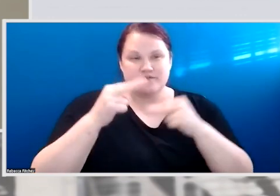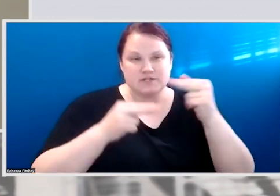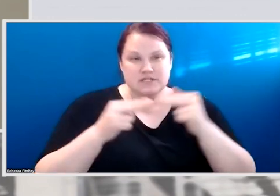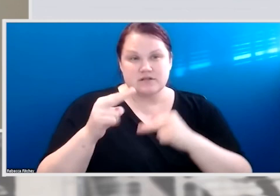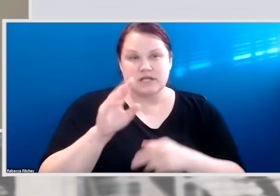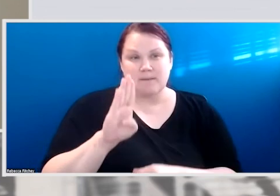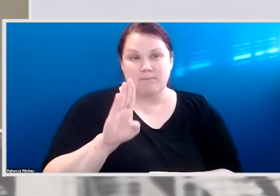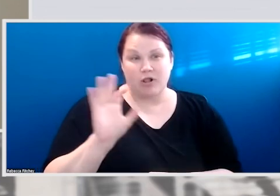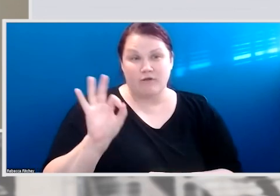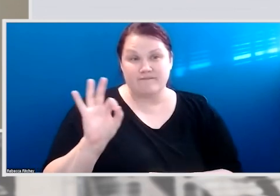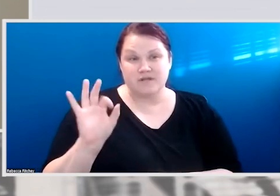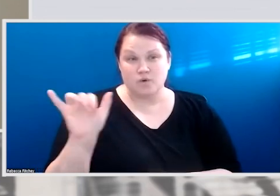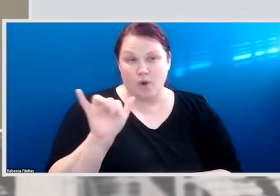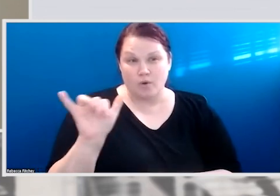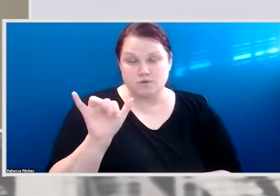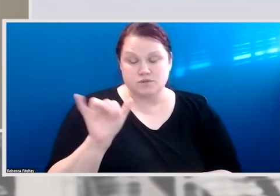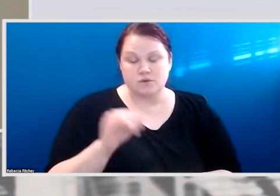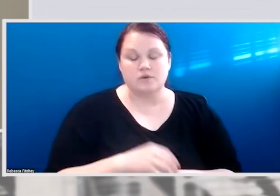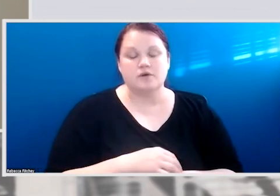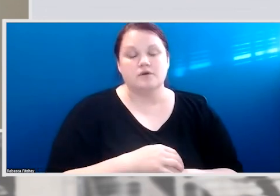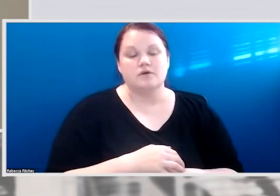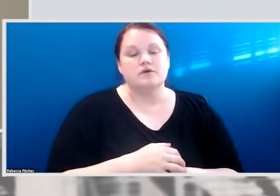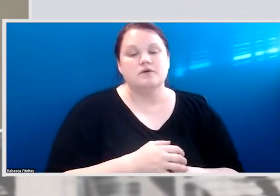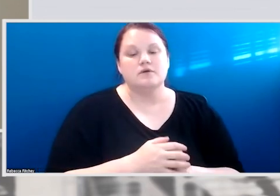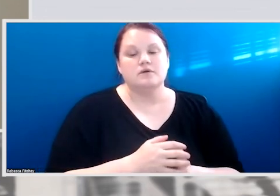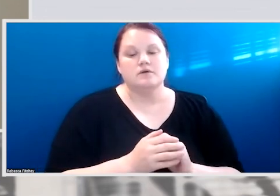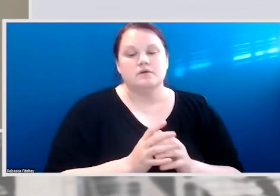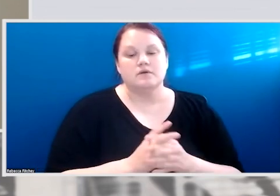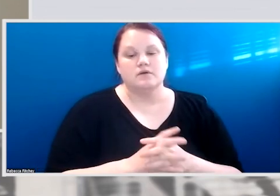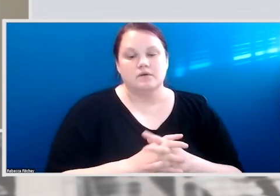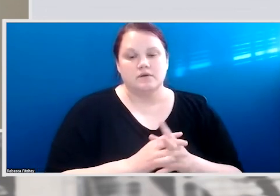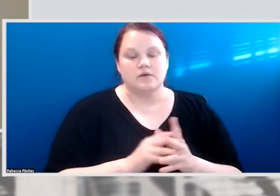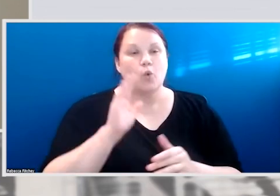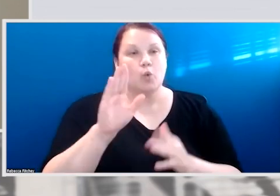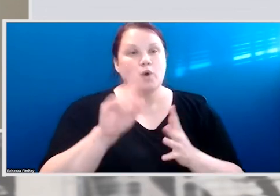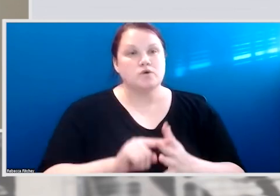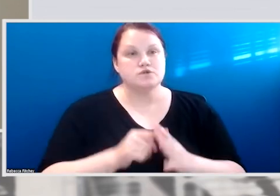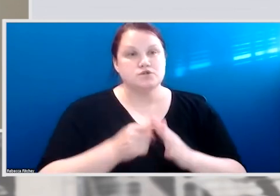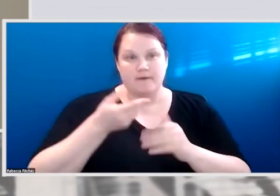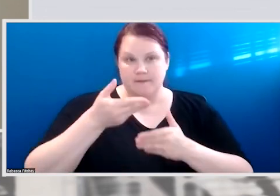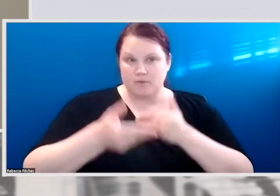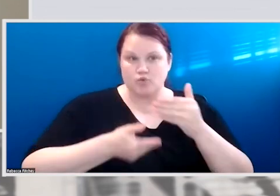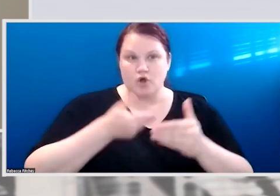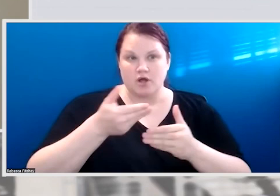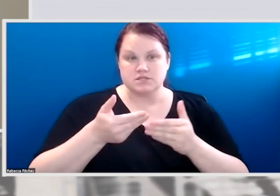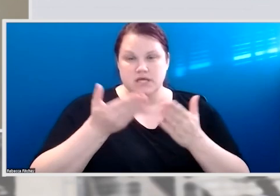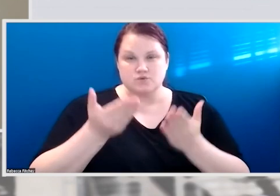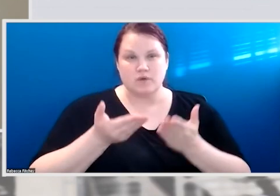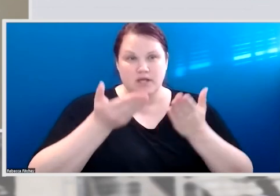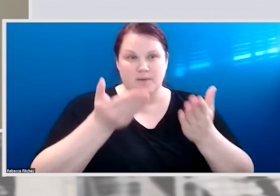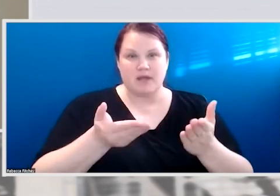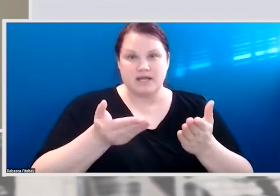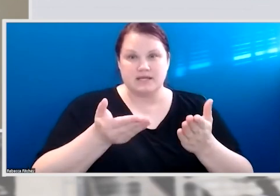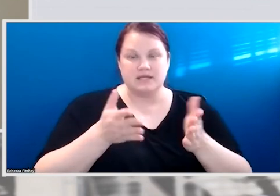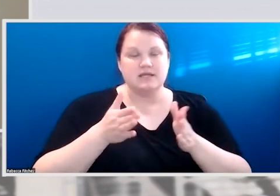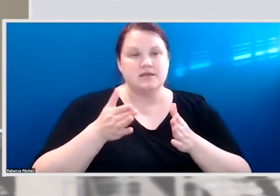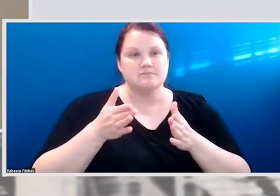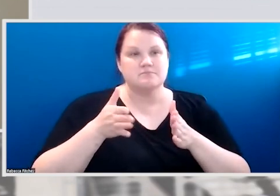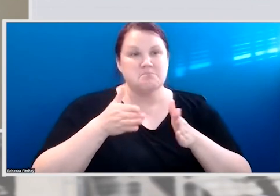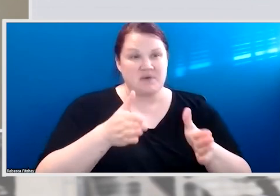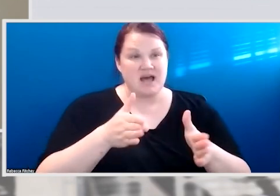well. And so, we're going to, begin that process and start recommending, path forwards